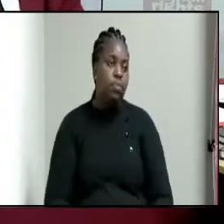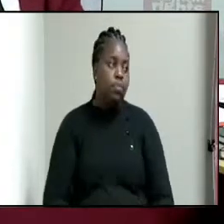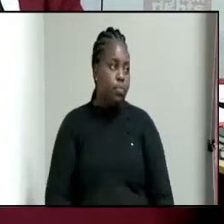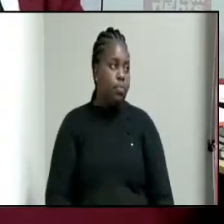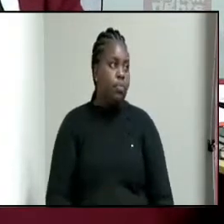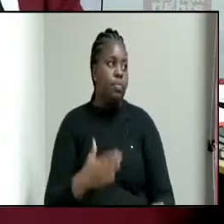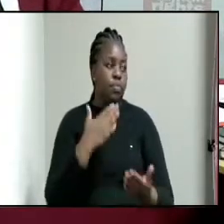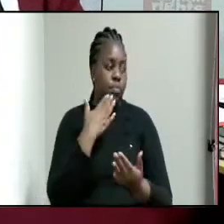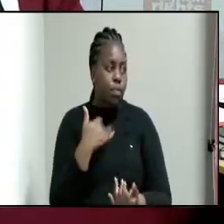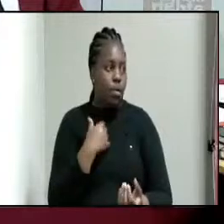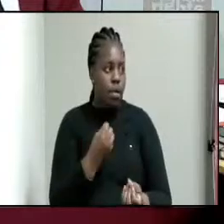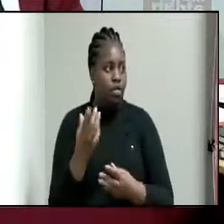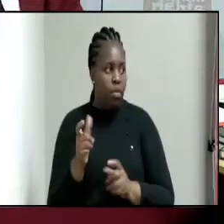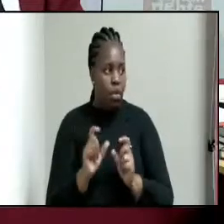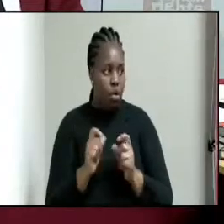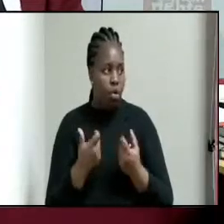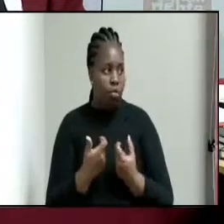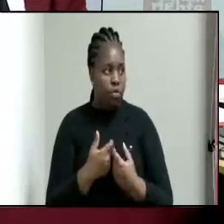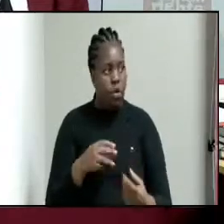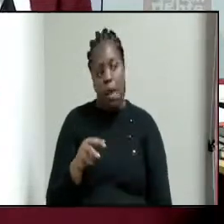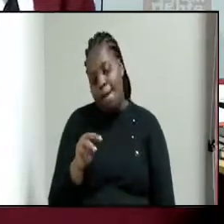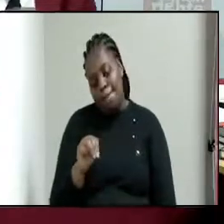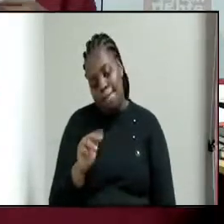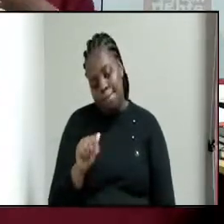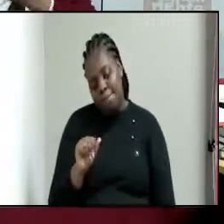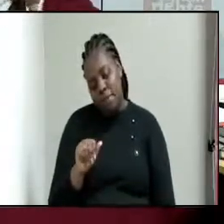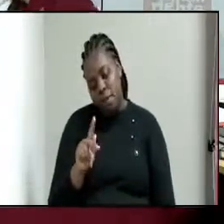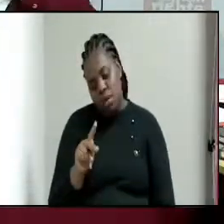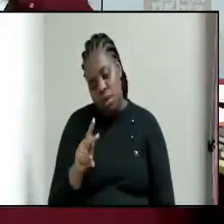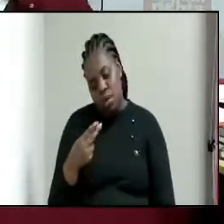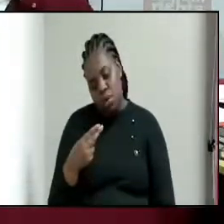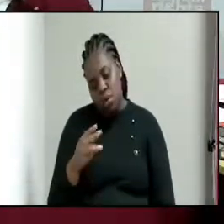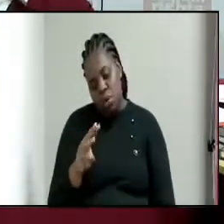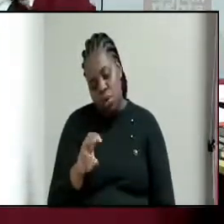you, Doctor. I'm going to give you over to Commissioner Makwetla.